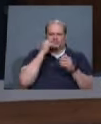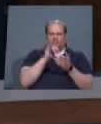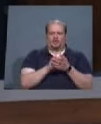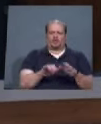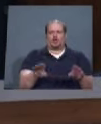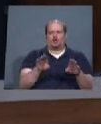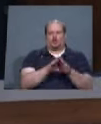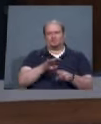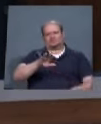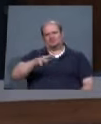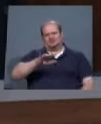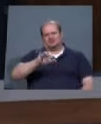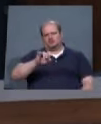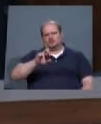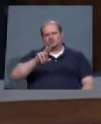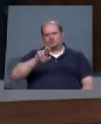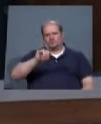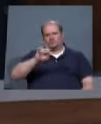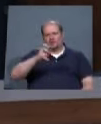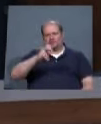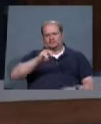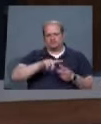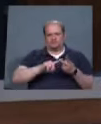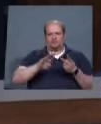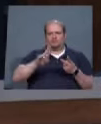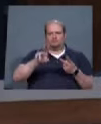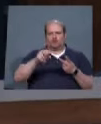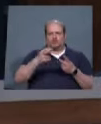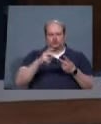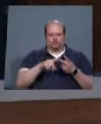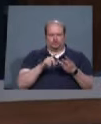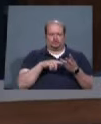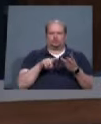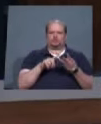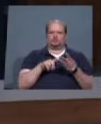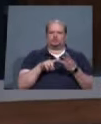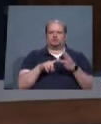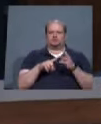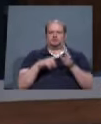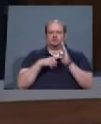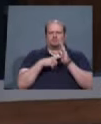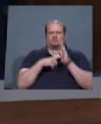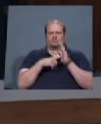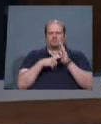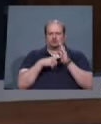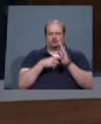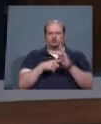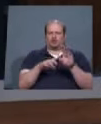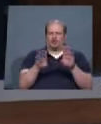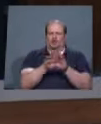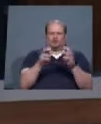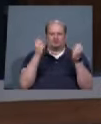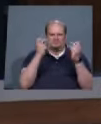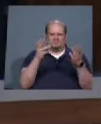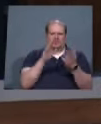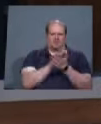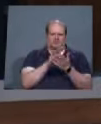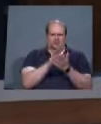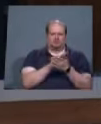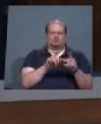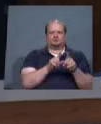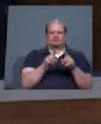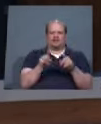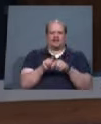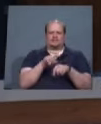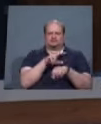Ish, they closed Risa, they closed Bush. They showed many schools. And as a